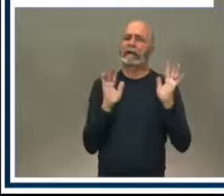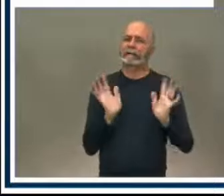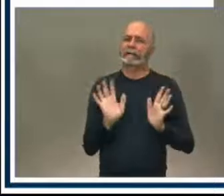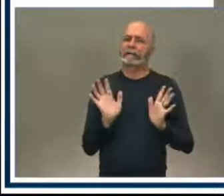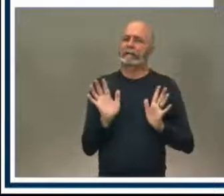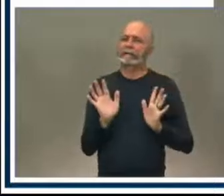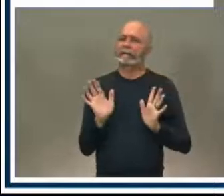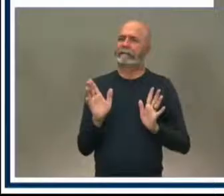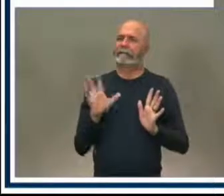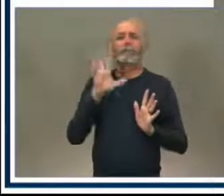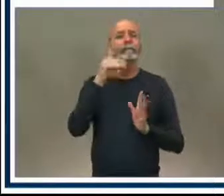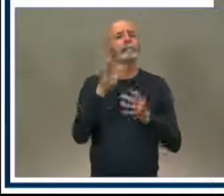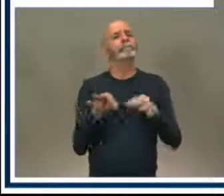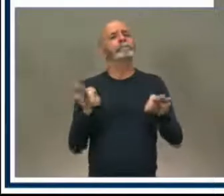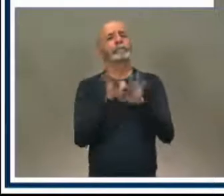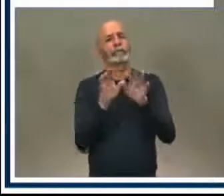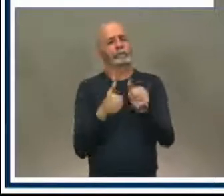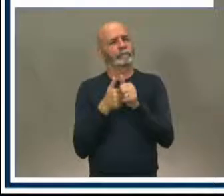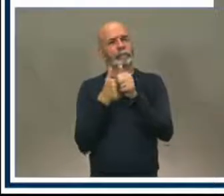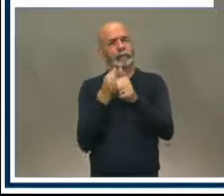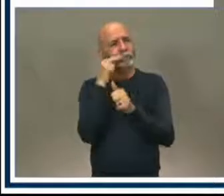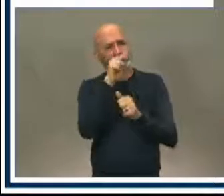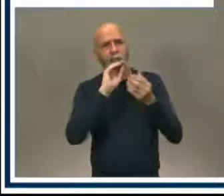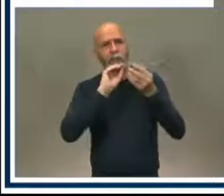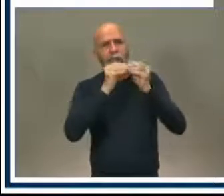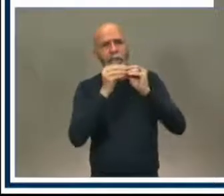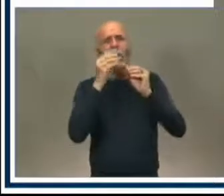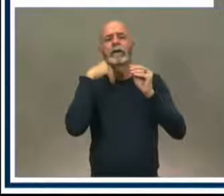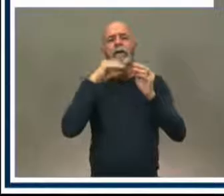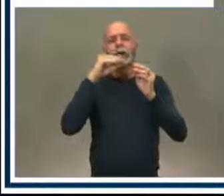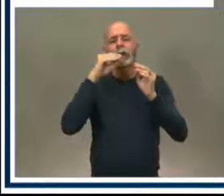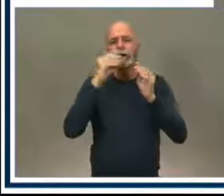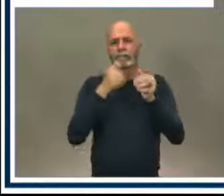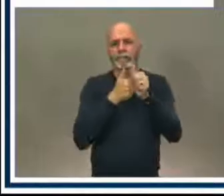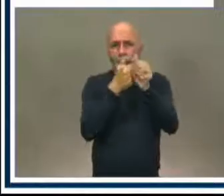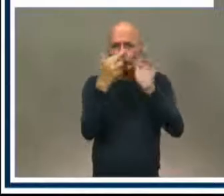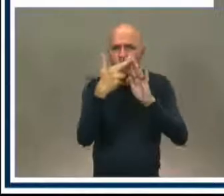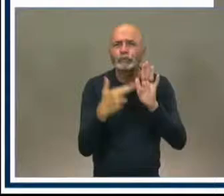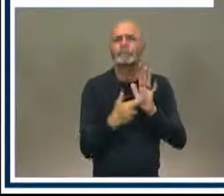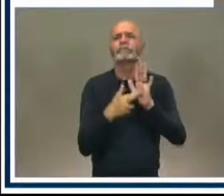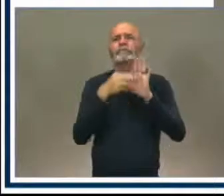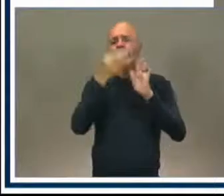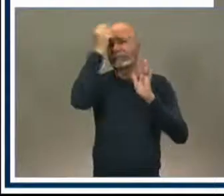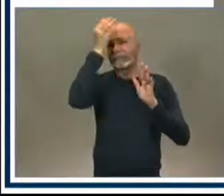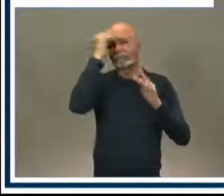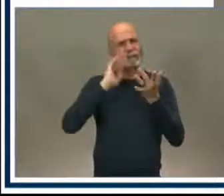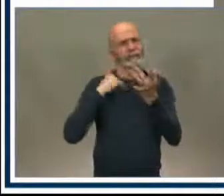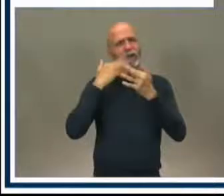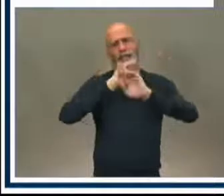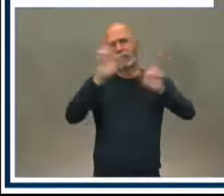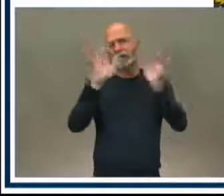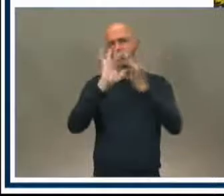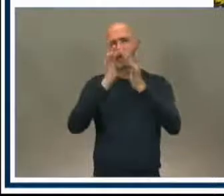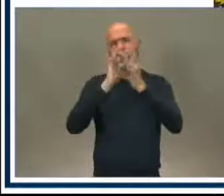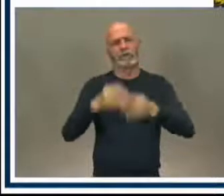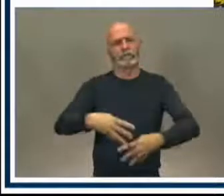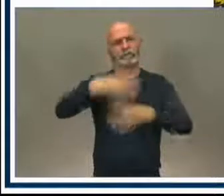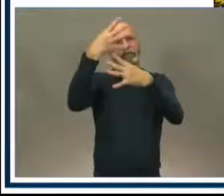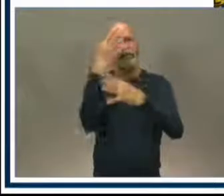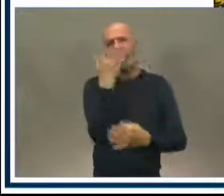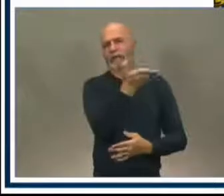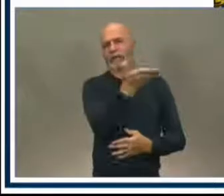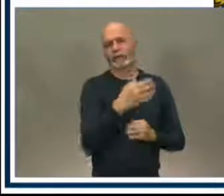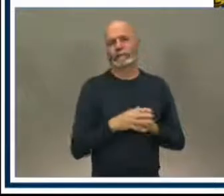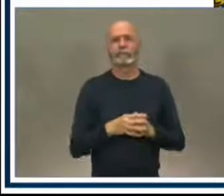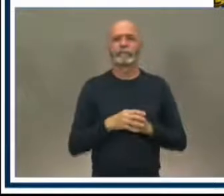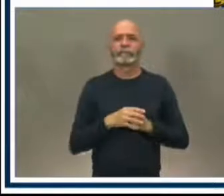following what's required and all the measures, and we have lots of information on our website around that. We'll come back to the room for a